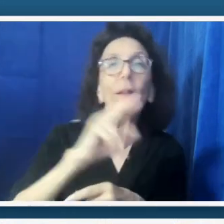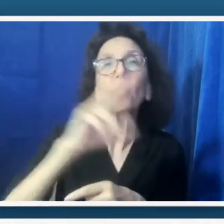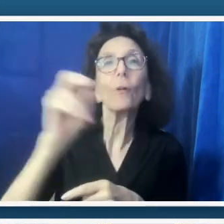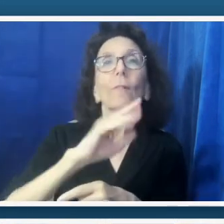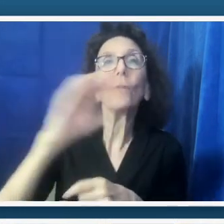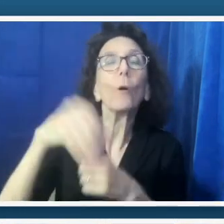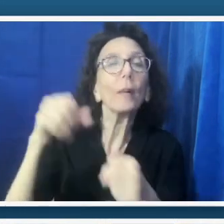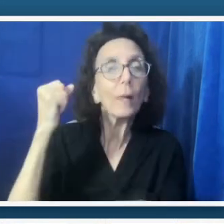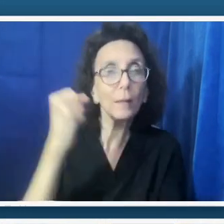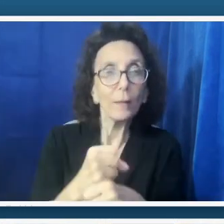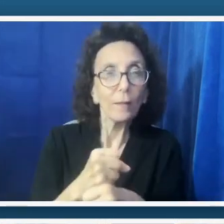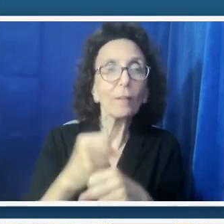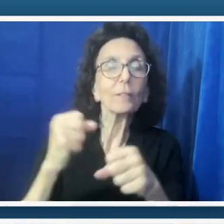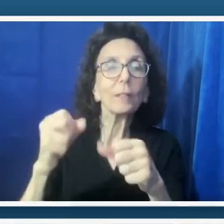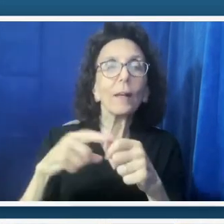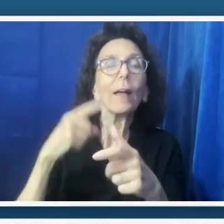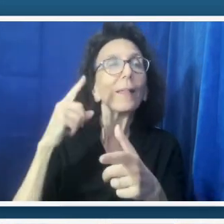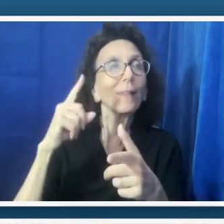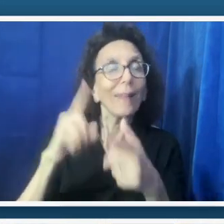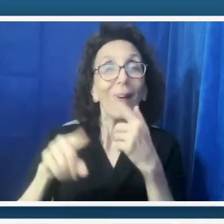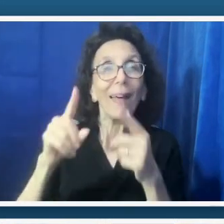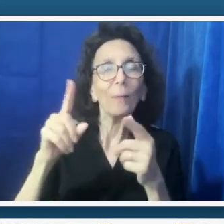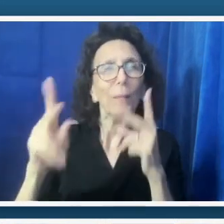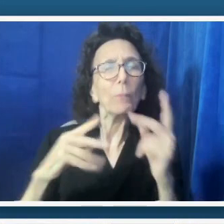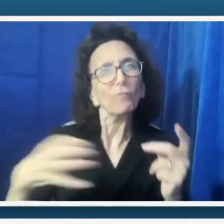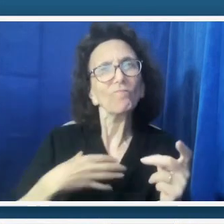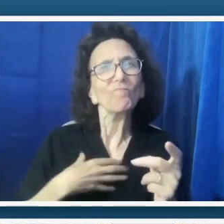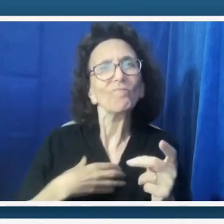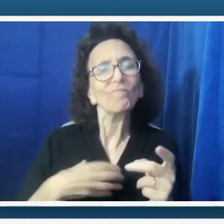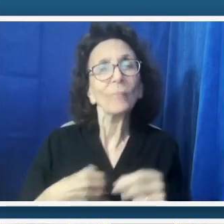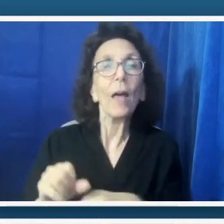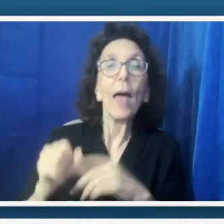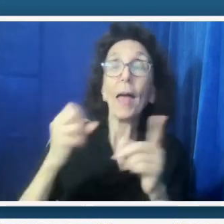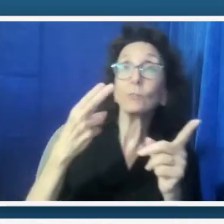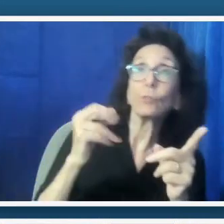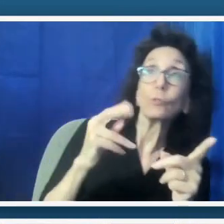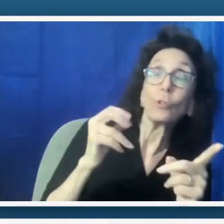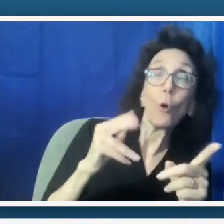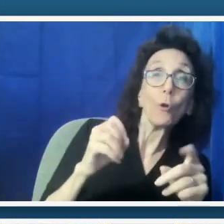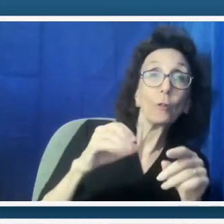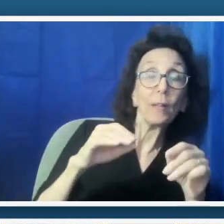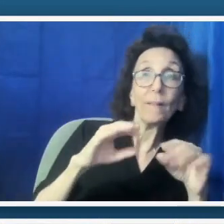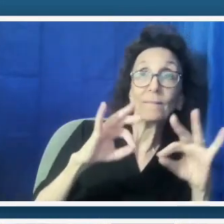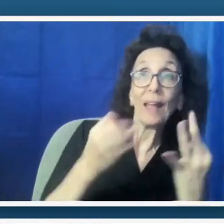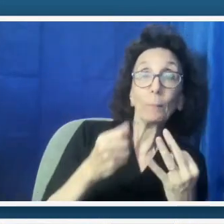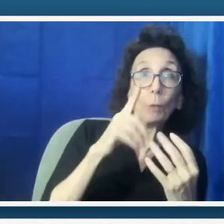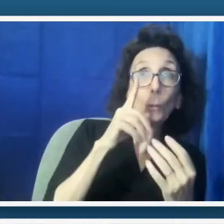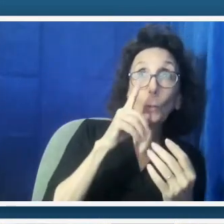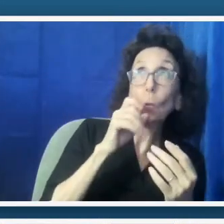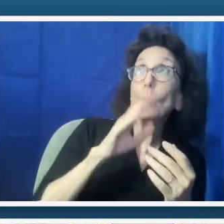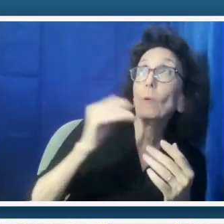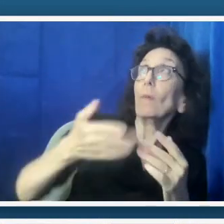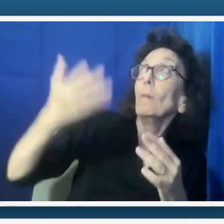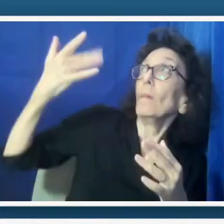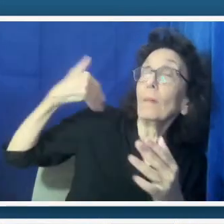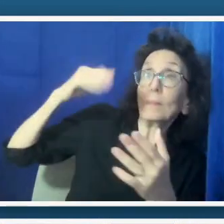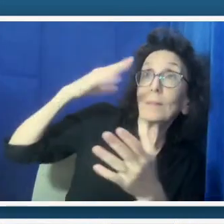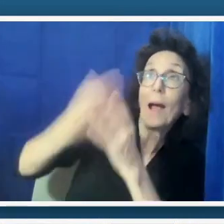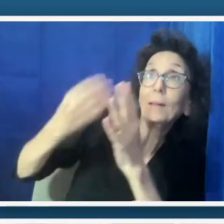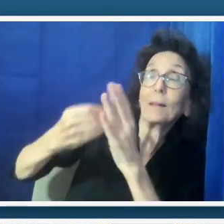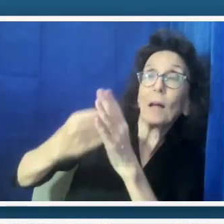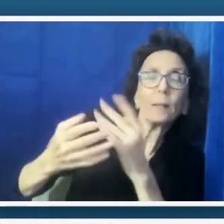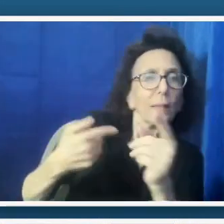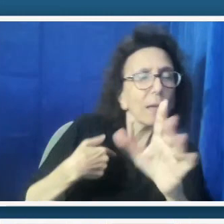by descendants of the Shoshone survivors of the massacre caused this previously little-known event to be recognized